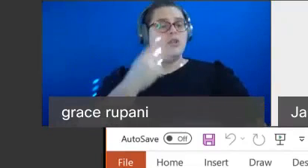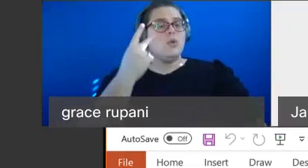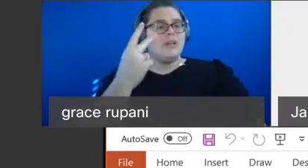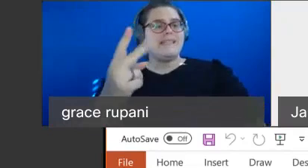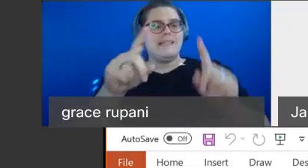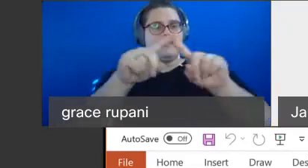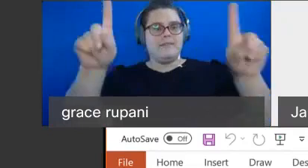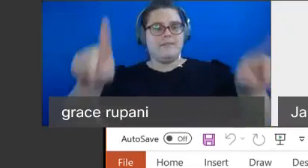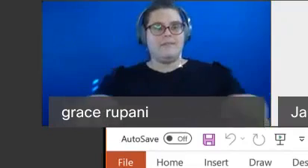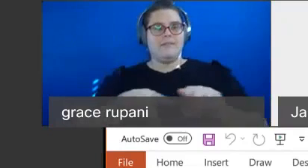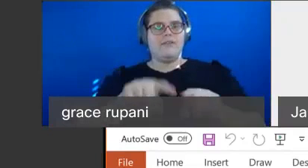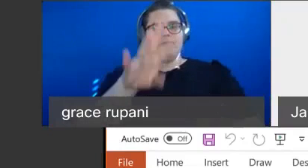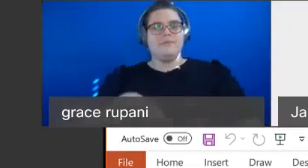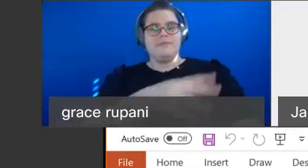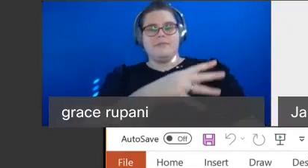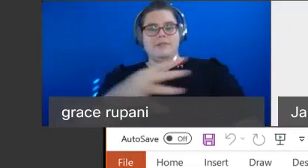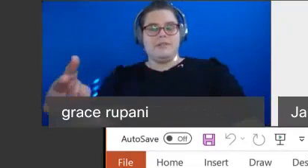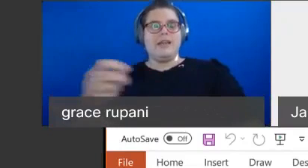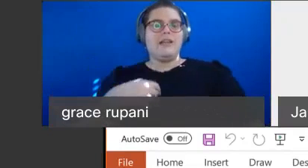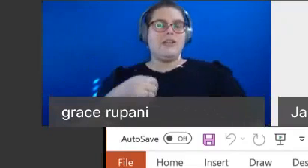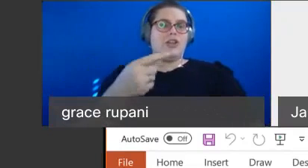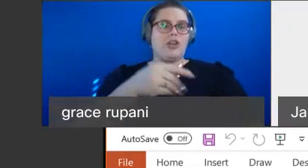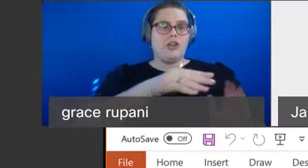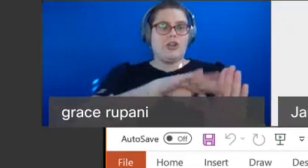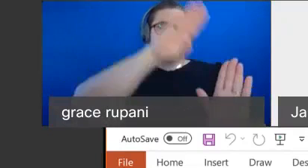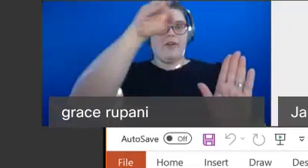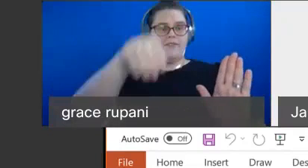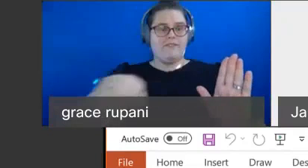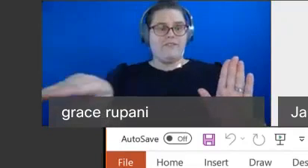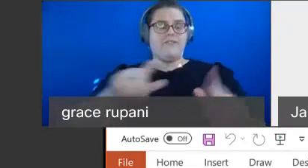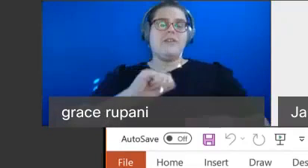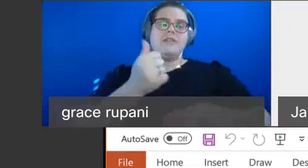the curve that we have by placement type, and